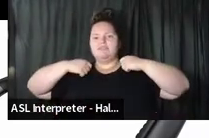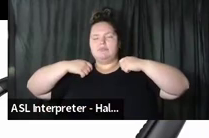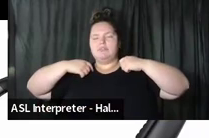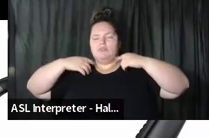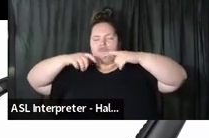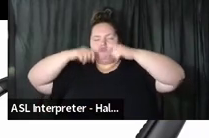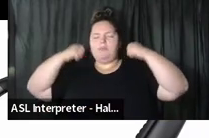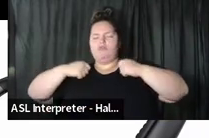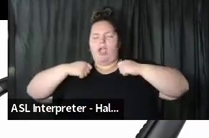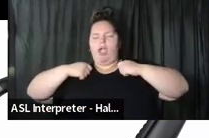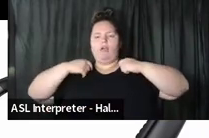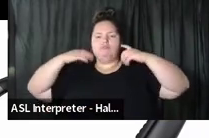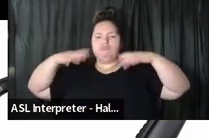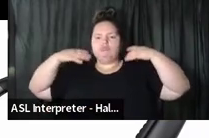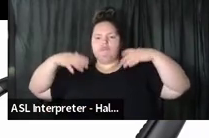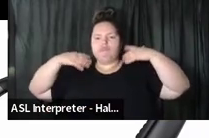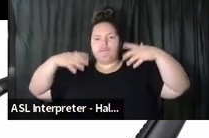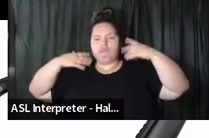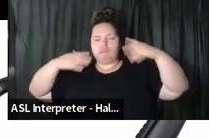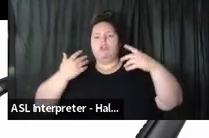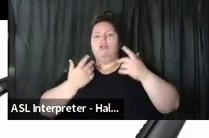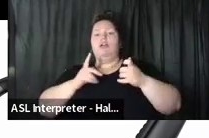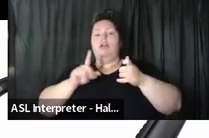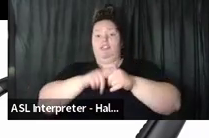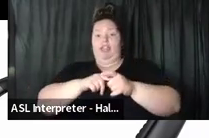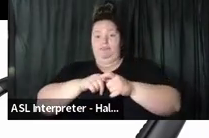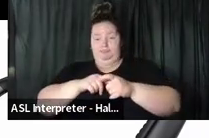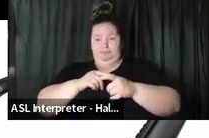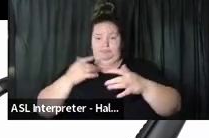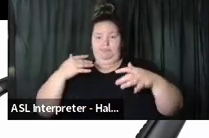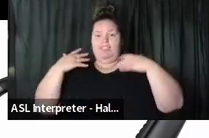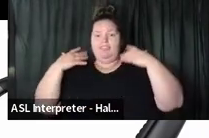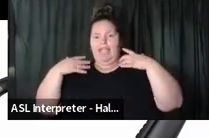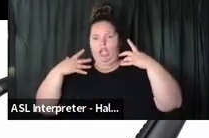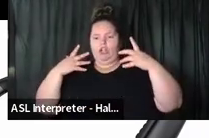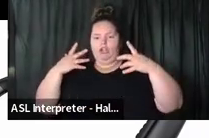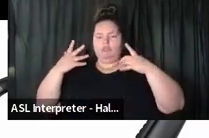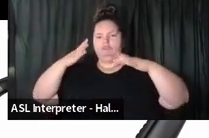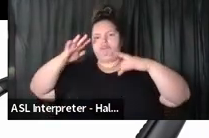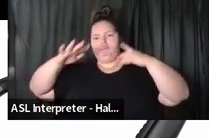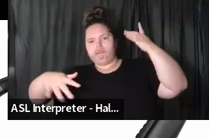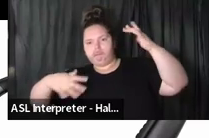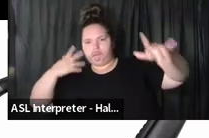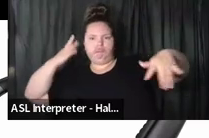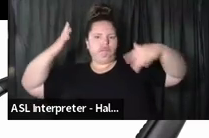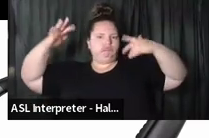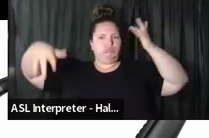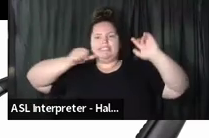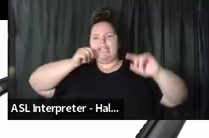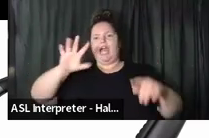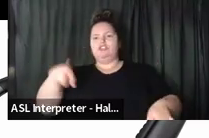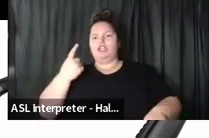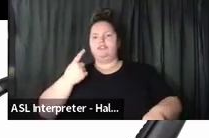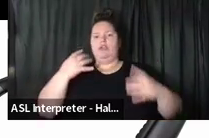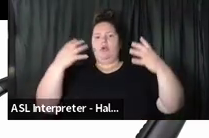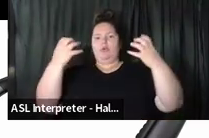blow air. And then the air circulates all around. So it's not just constantly blowing into your face. So you don't have to worry about like